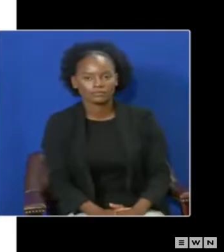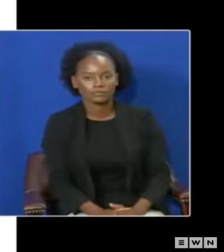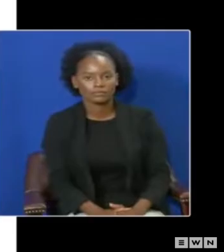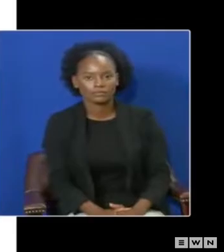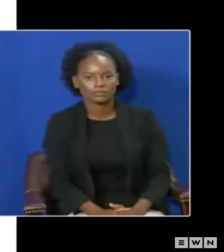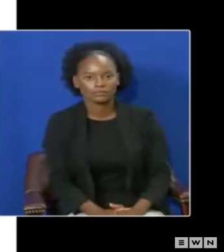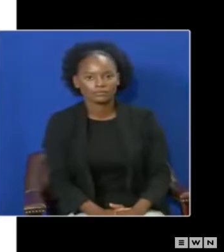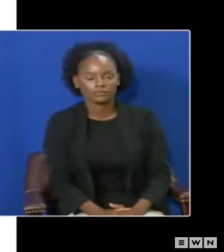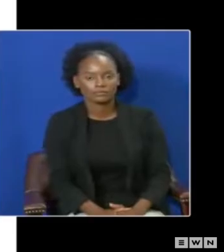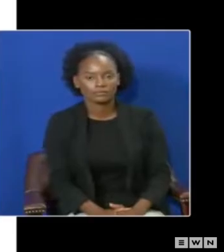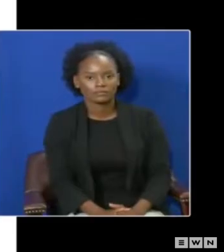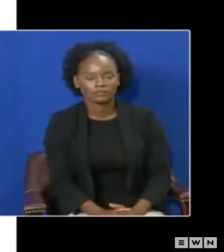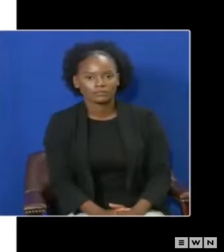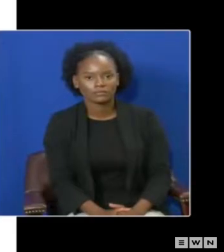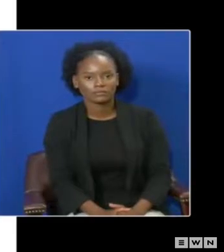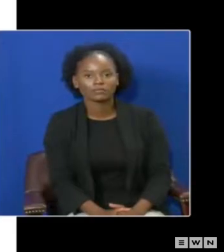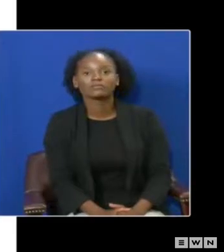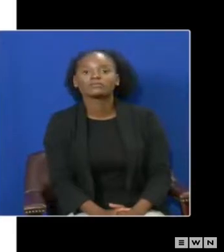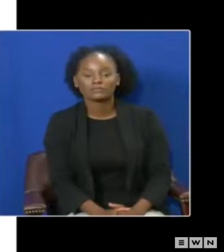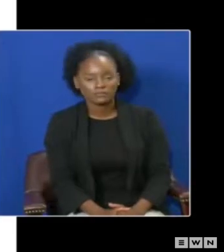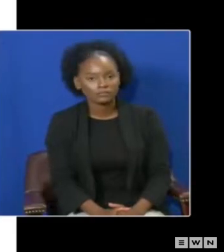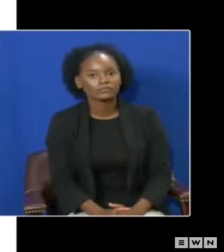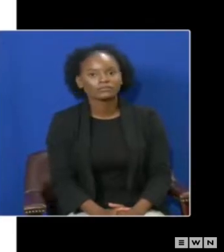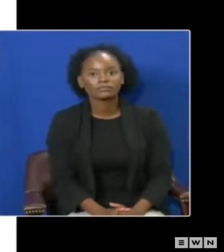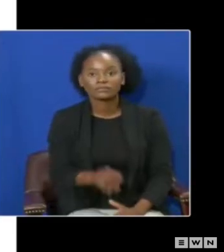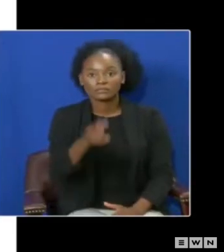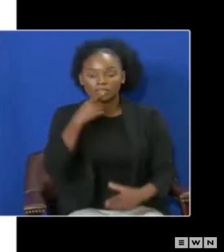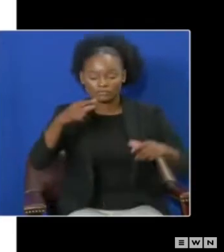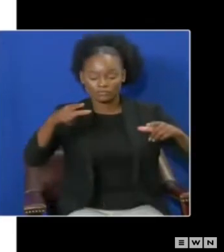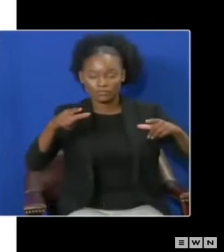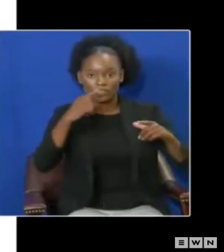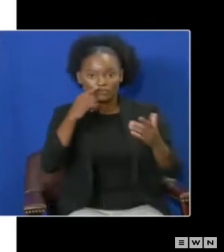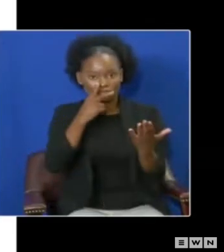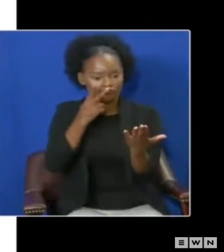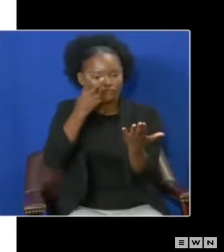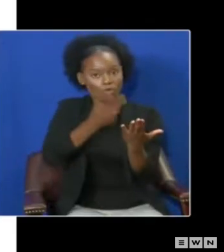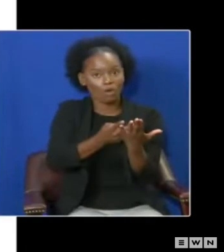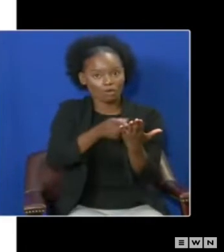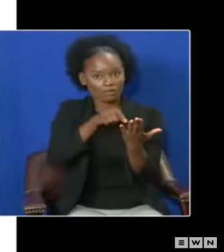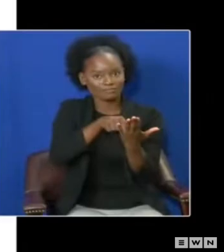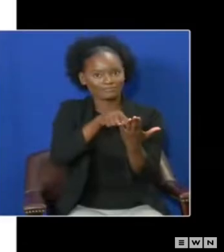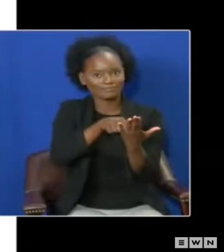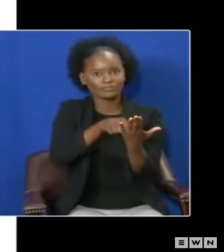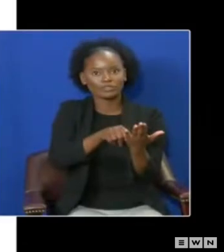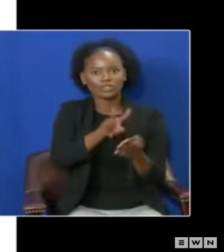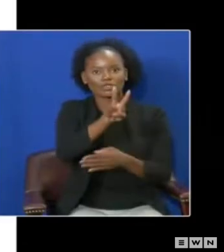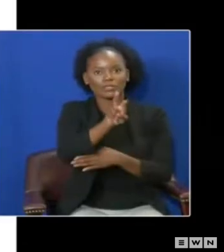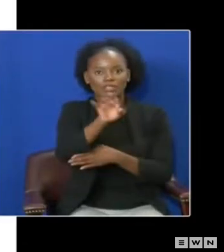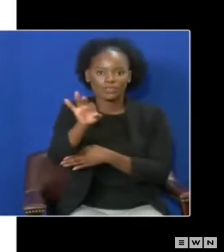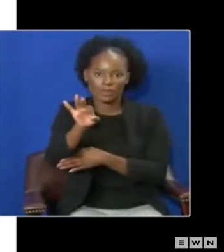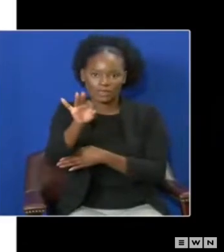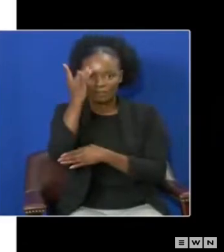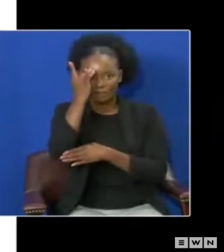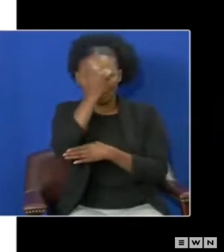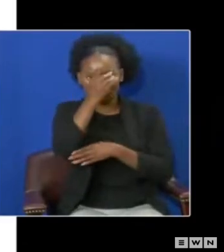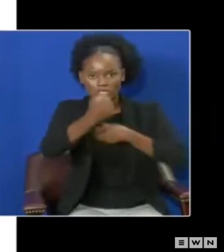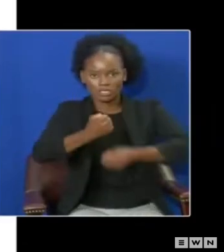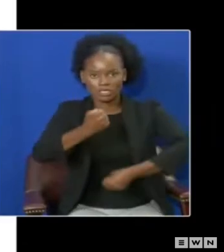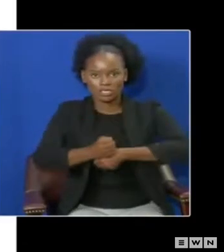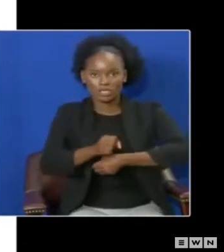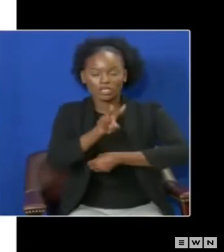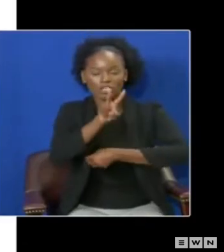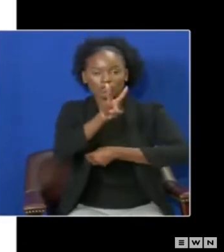So if we just look at the extract of 23 March 2025, Mr.